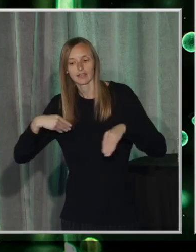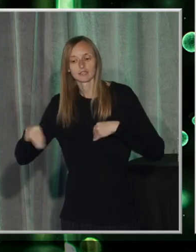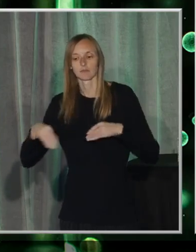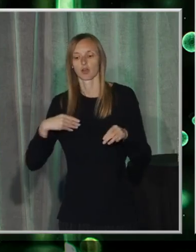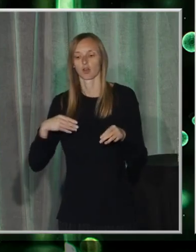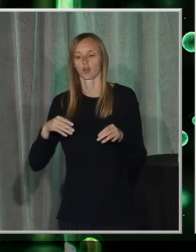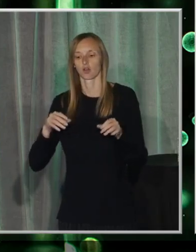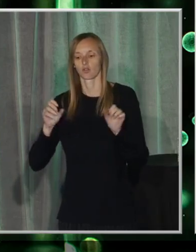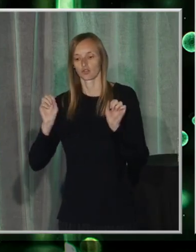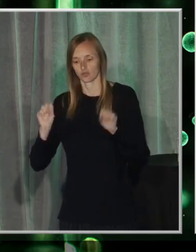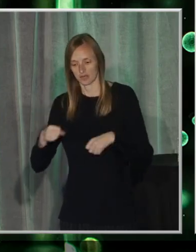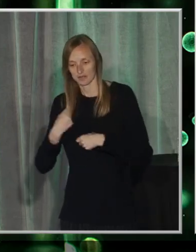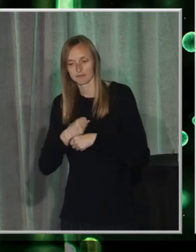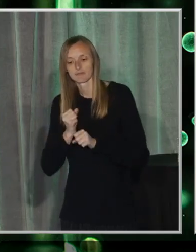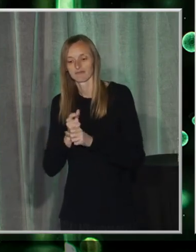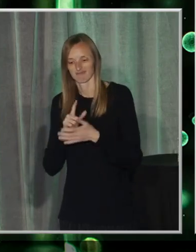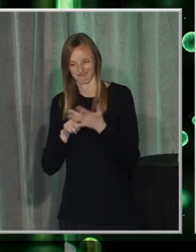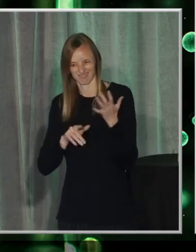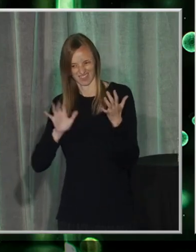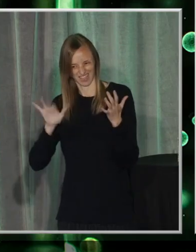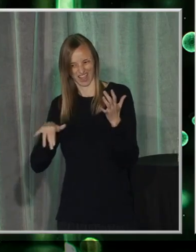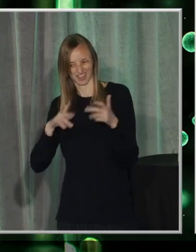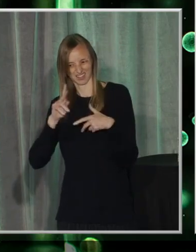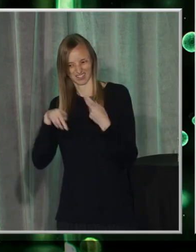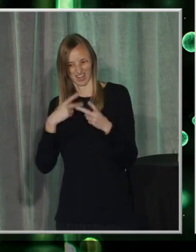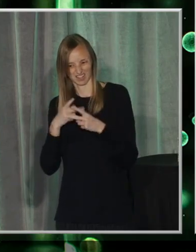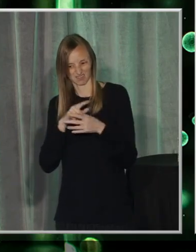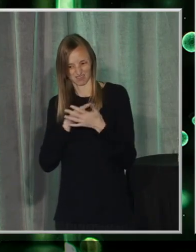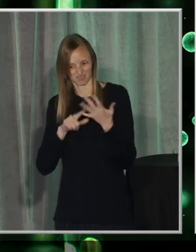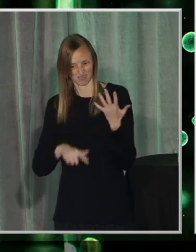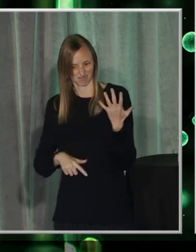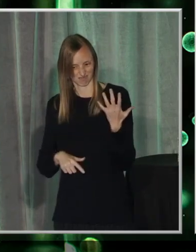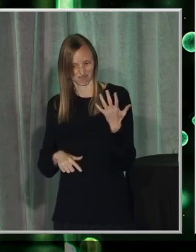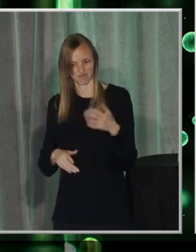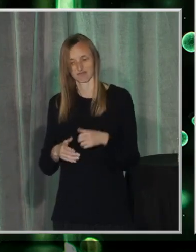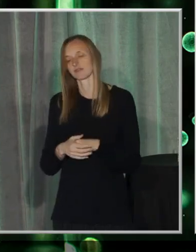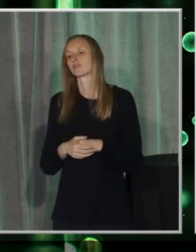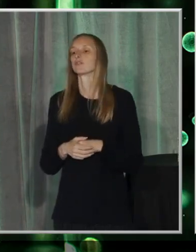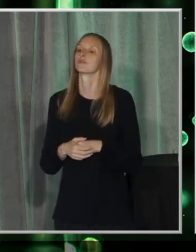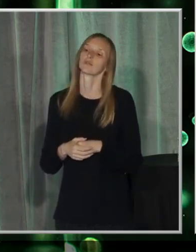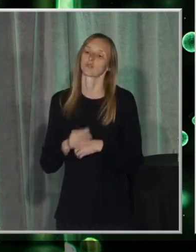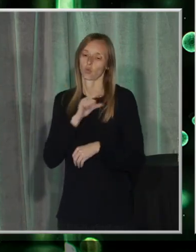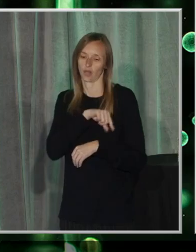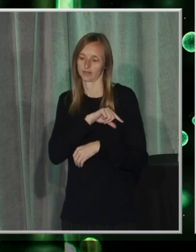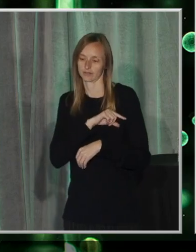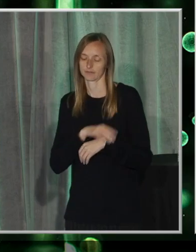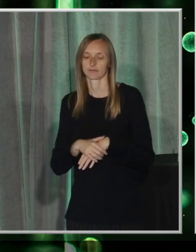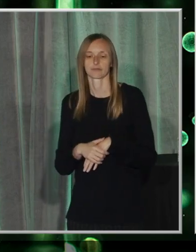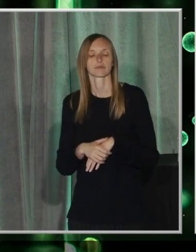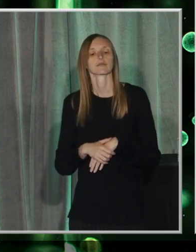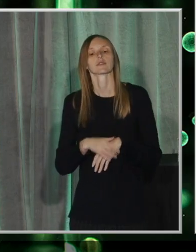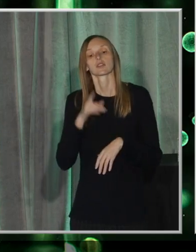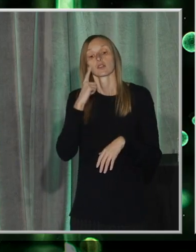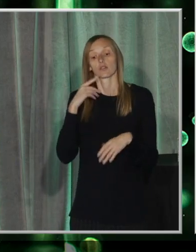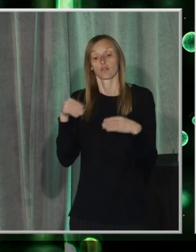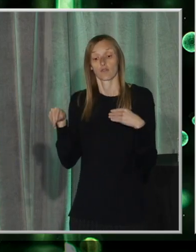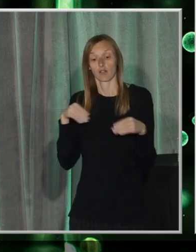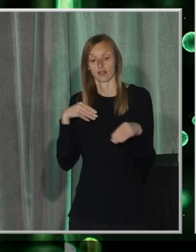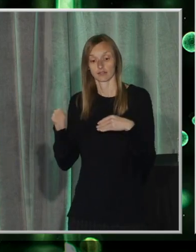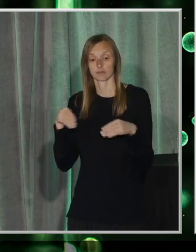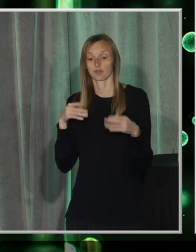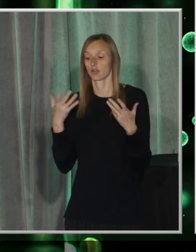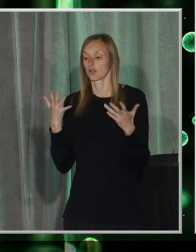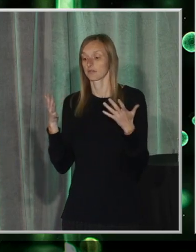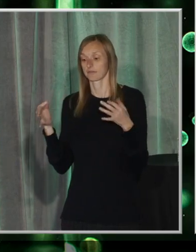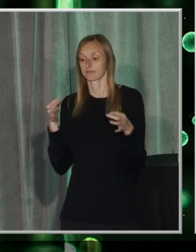ability to be manufactured, those kind of performance? All right. Okay, when it comes to the flexibility, as I